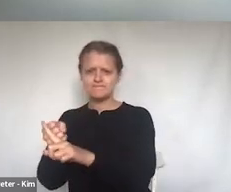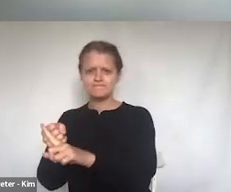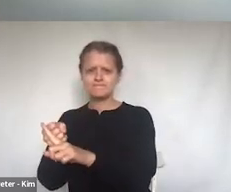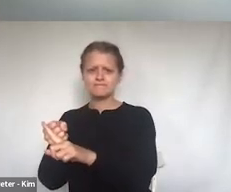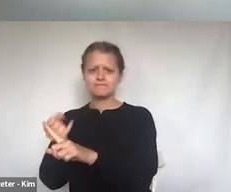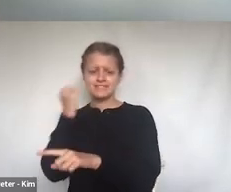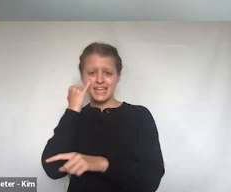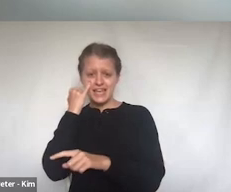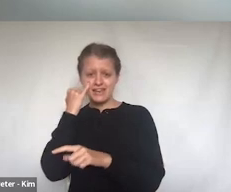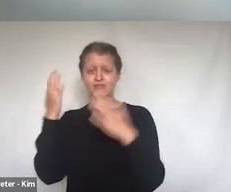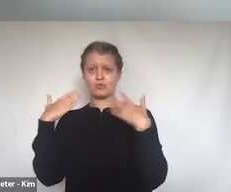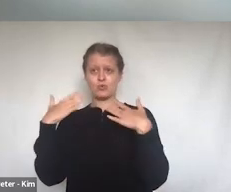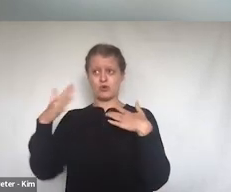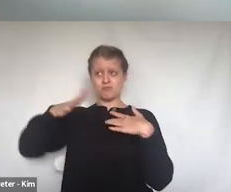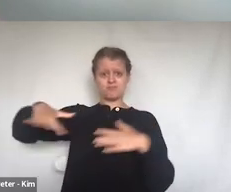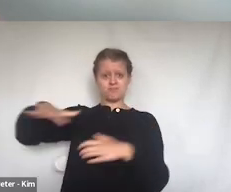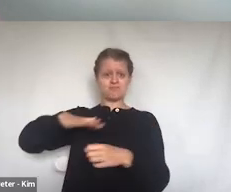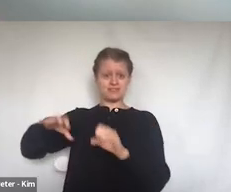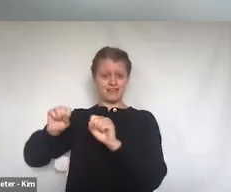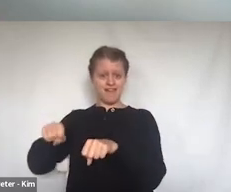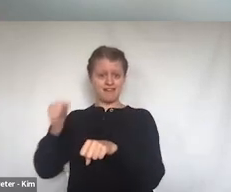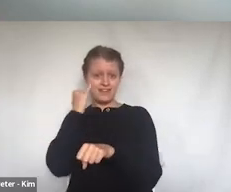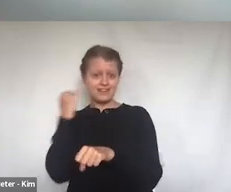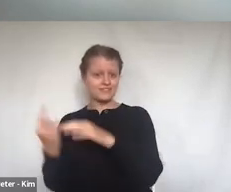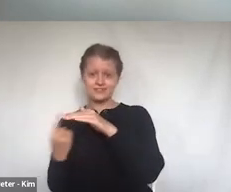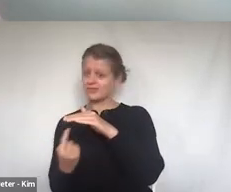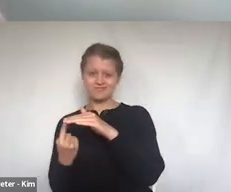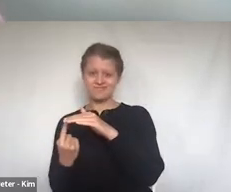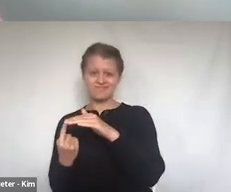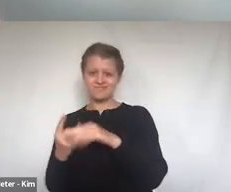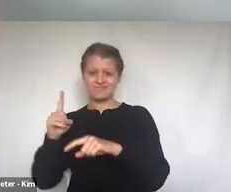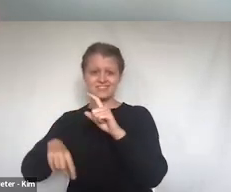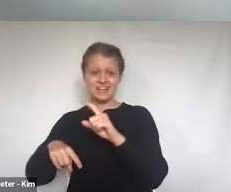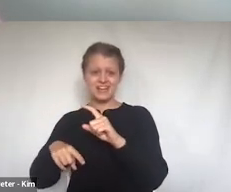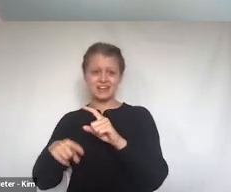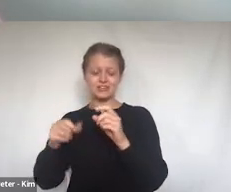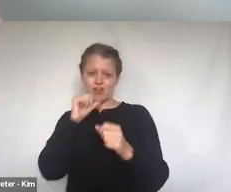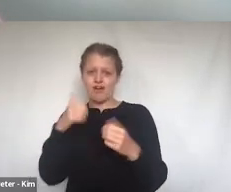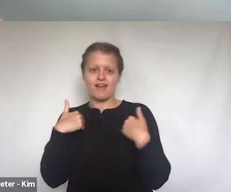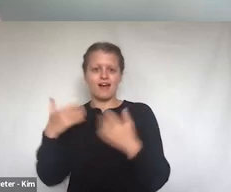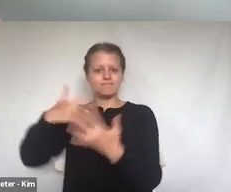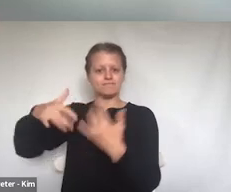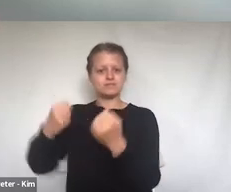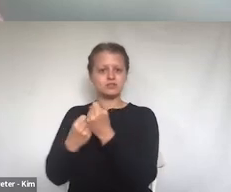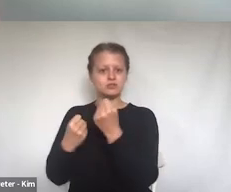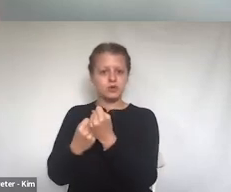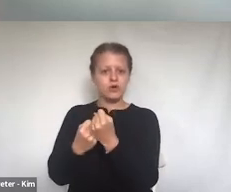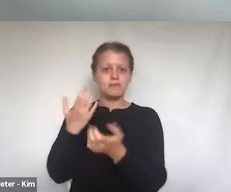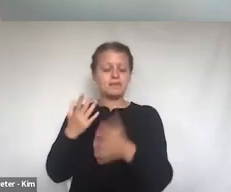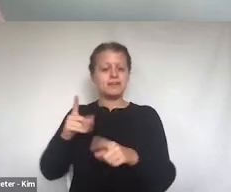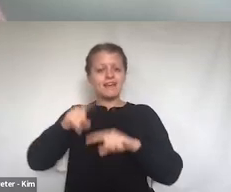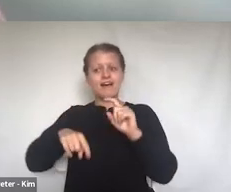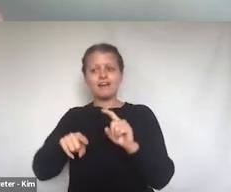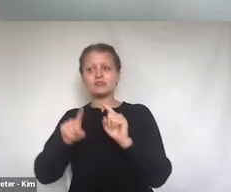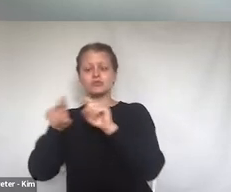action to cool our space off or to get to a cooler space if we don't have that direct social support. Limited mobility and other